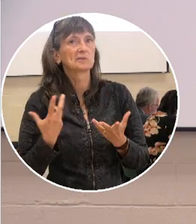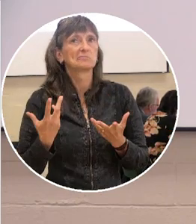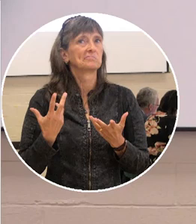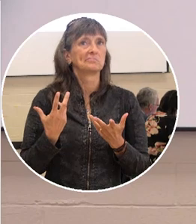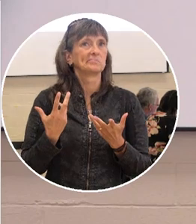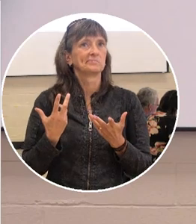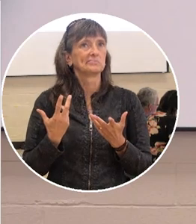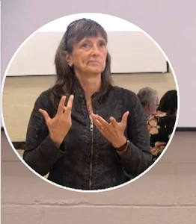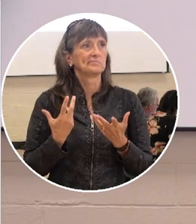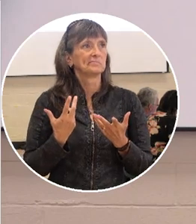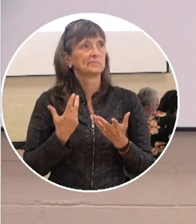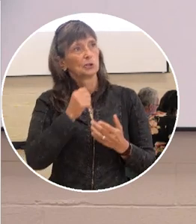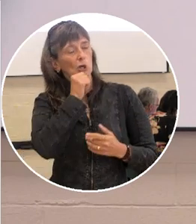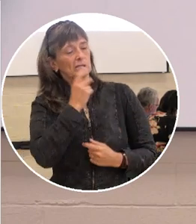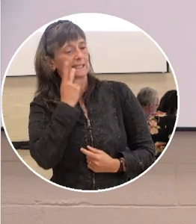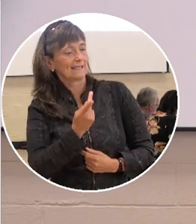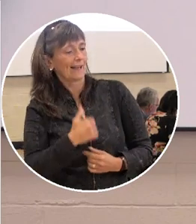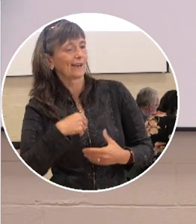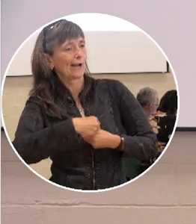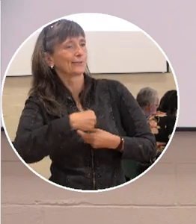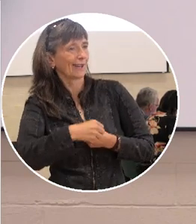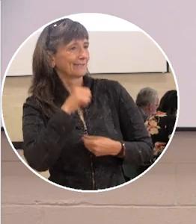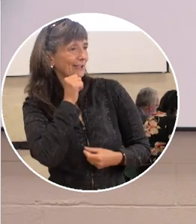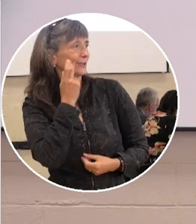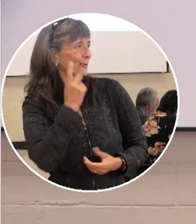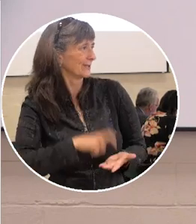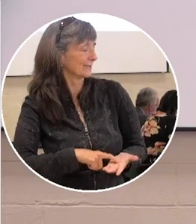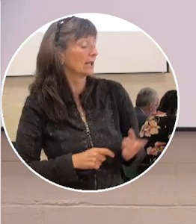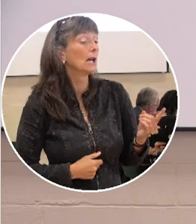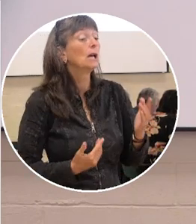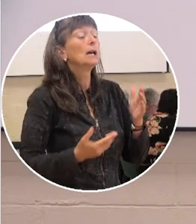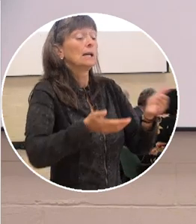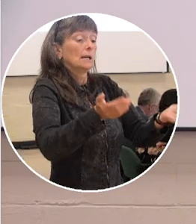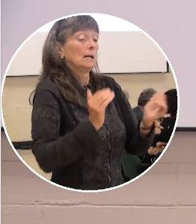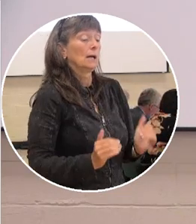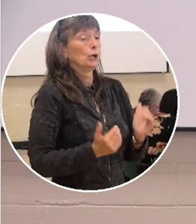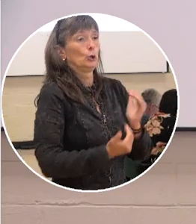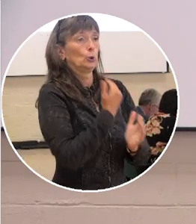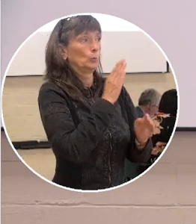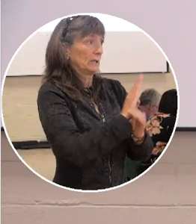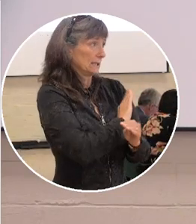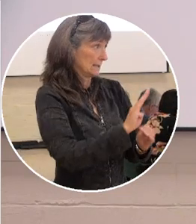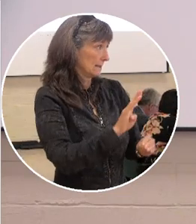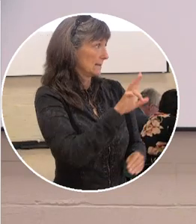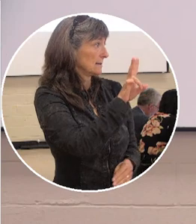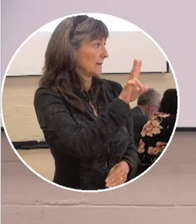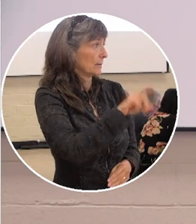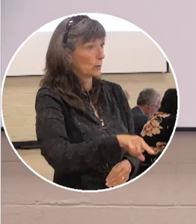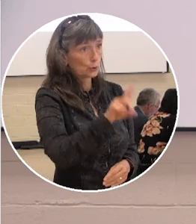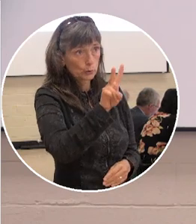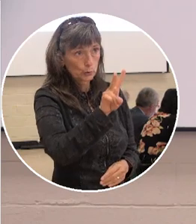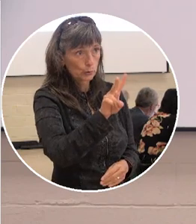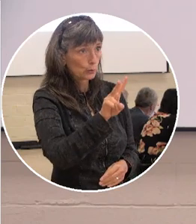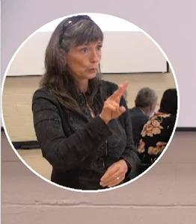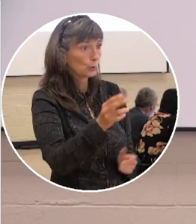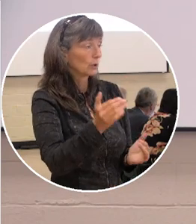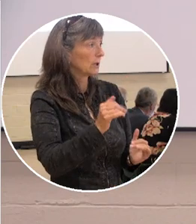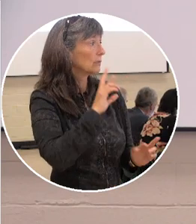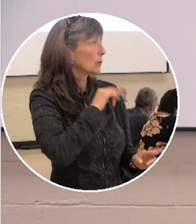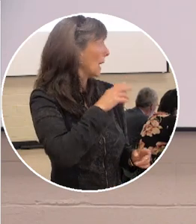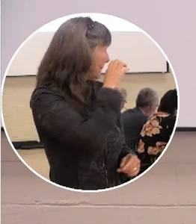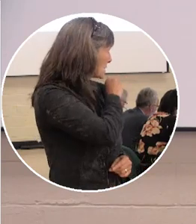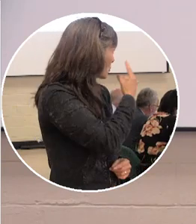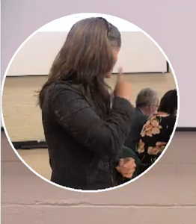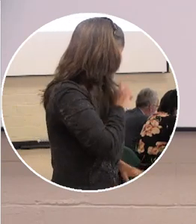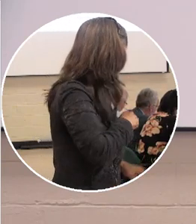the same way. New business, 7.2 is the next report. Well, did I miss